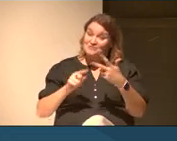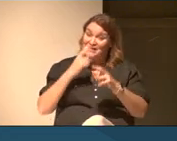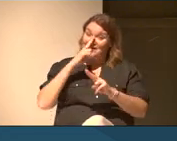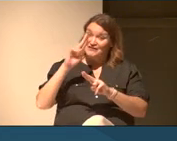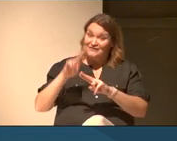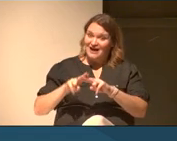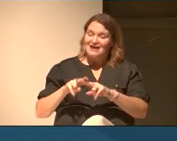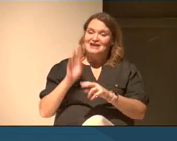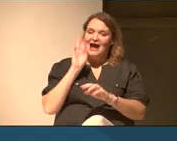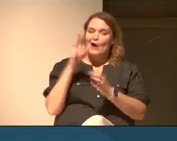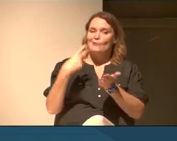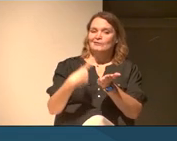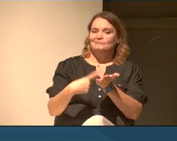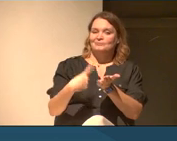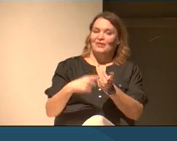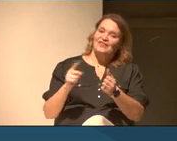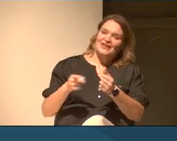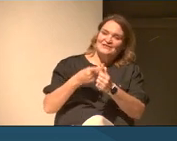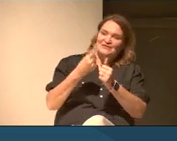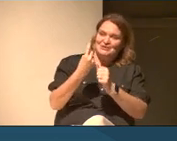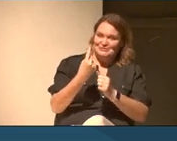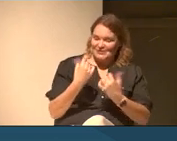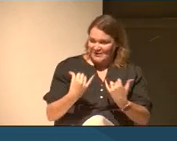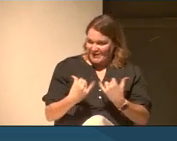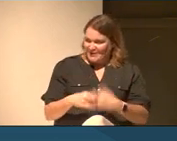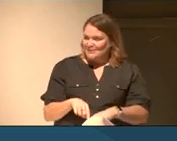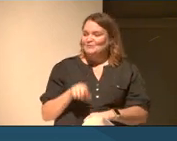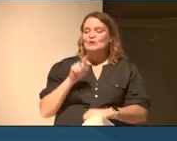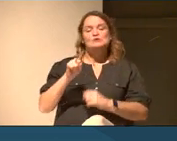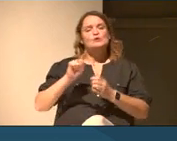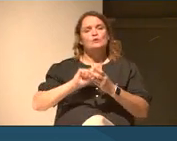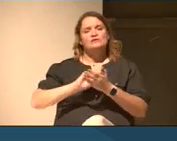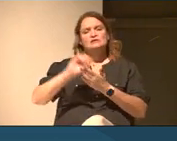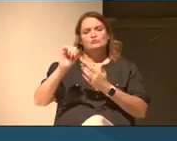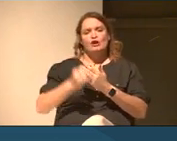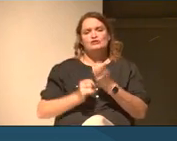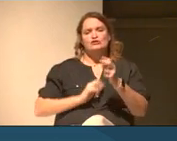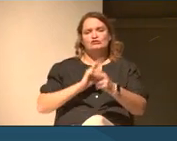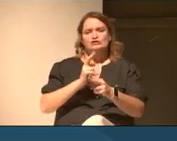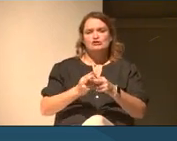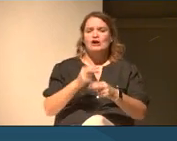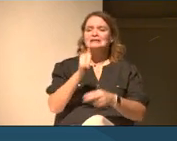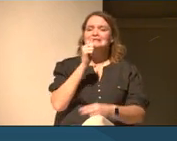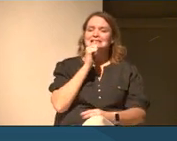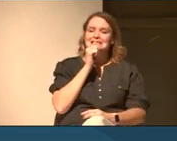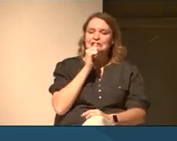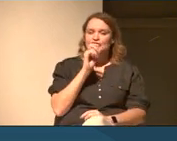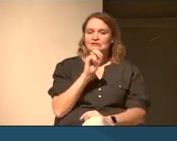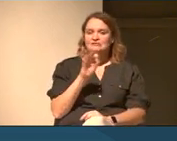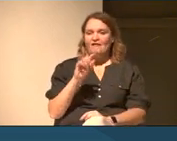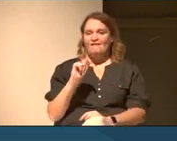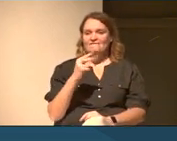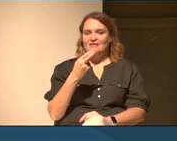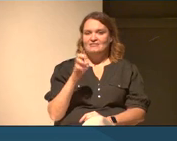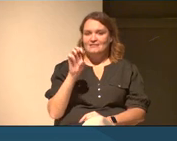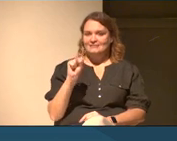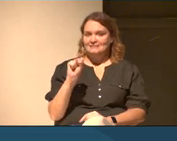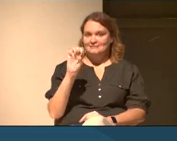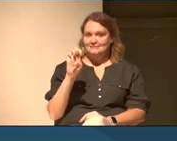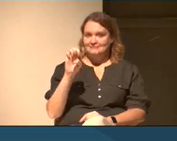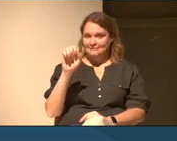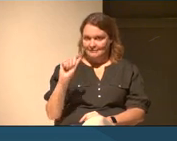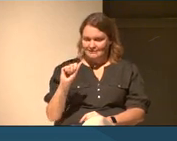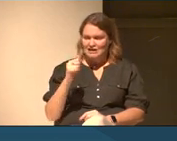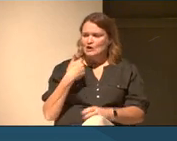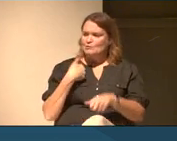now. So this project is called Secrets of the Sea, and there's a quick